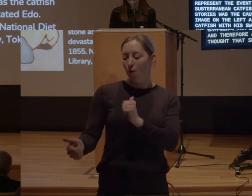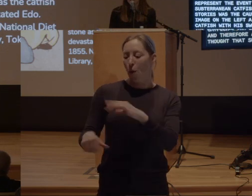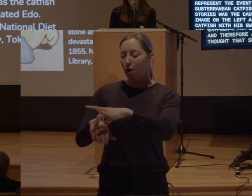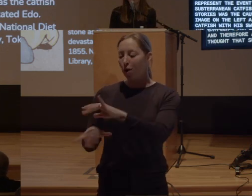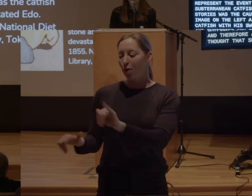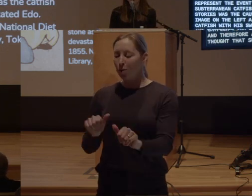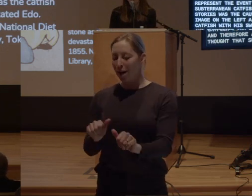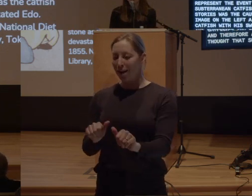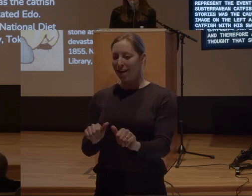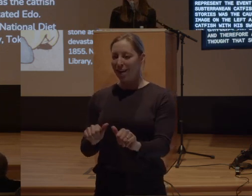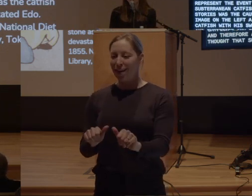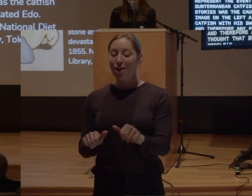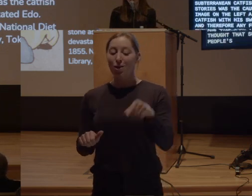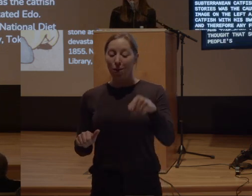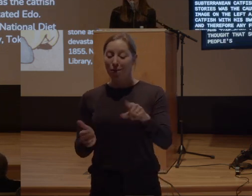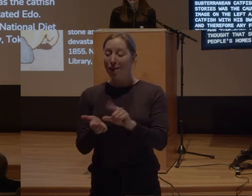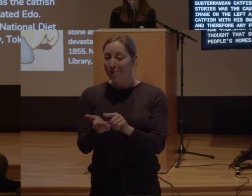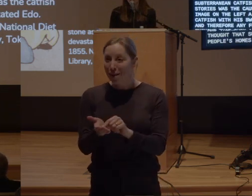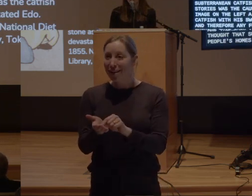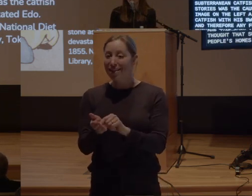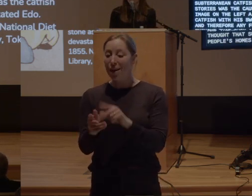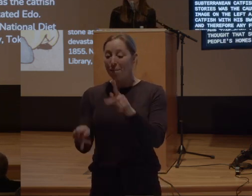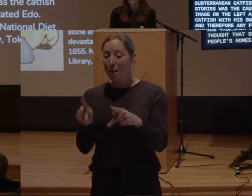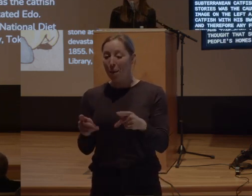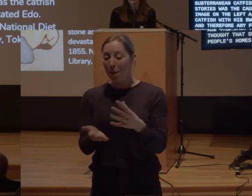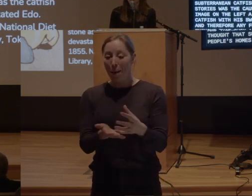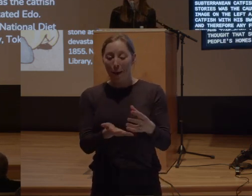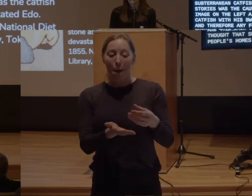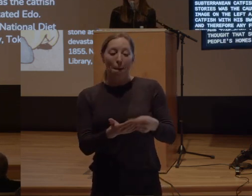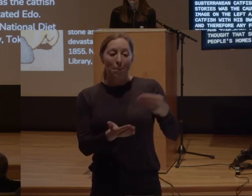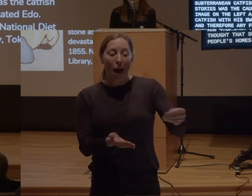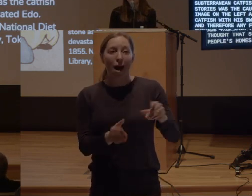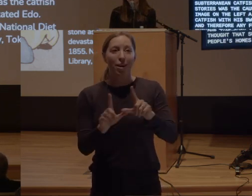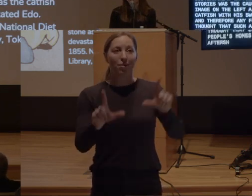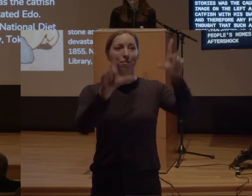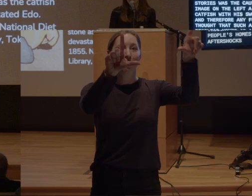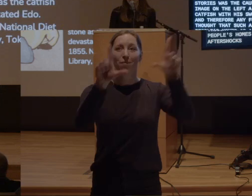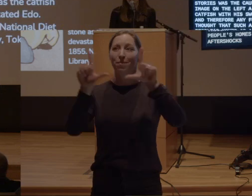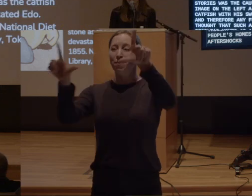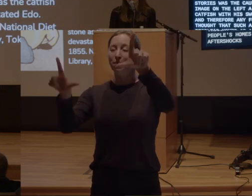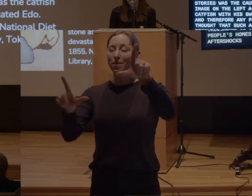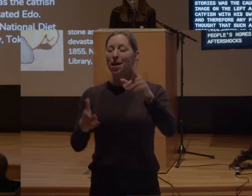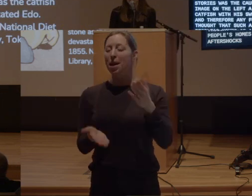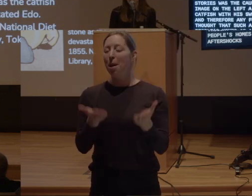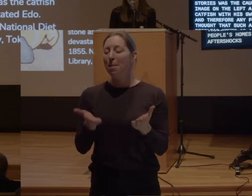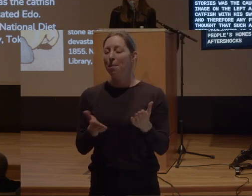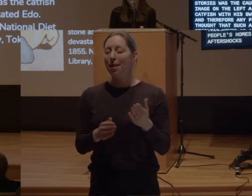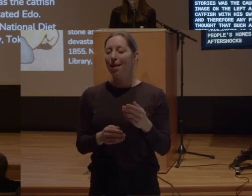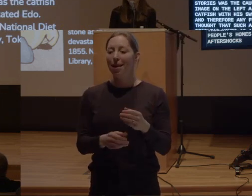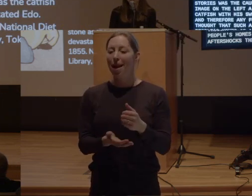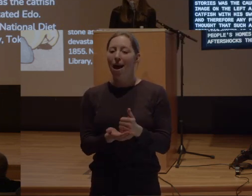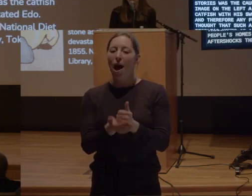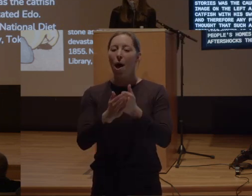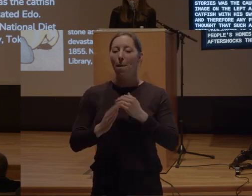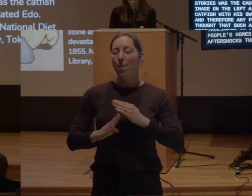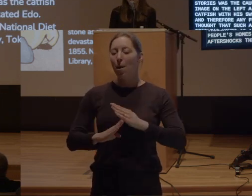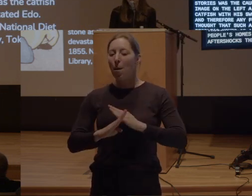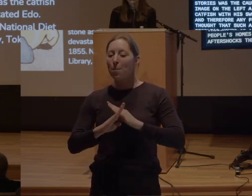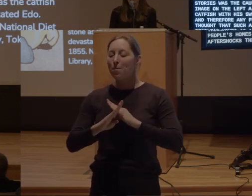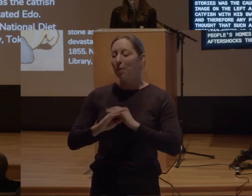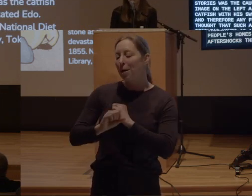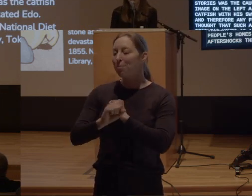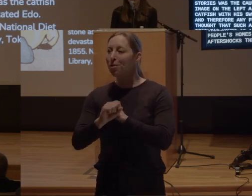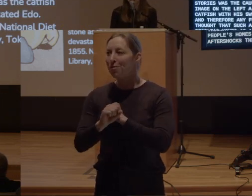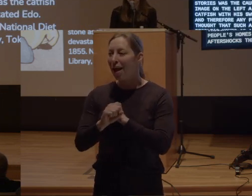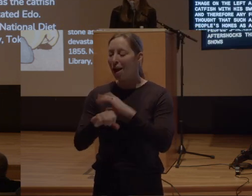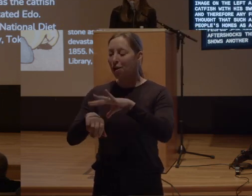would be hung in people's homes as a talisman against damage from aftershocks. The design on the right, meanwhile,